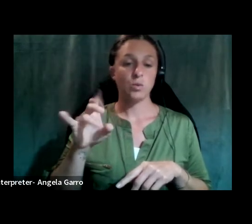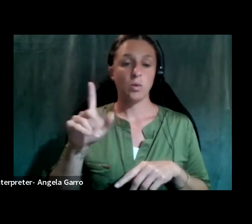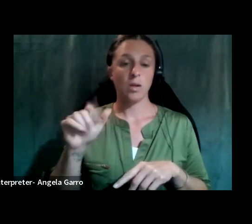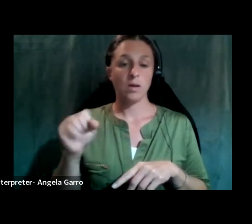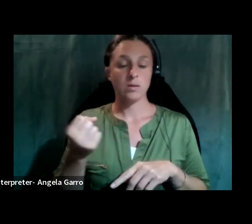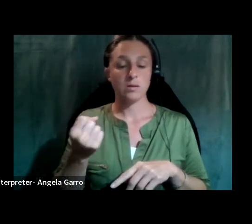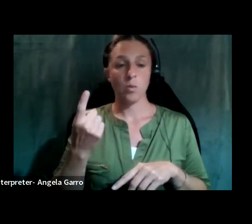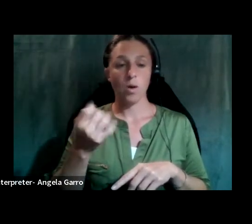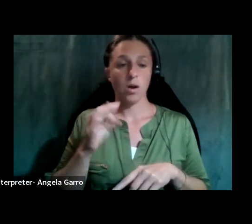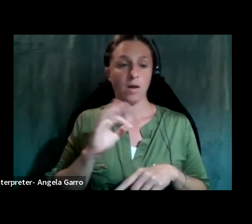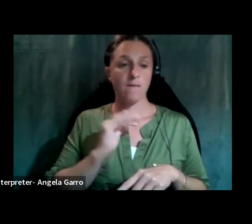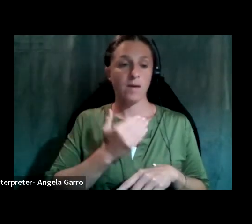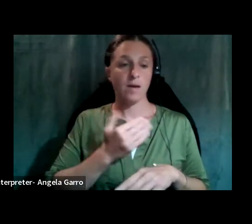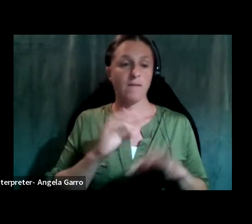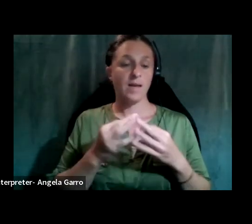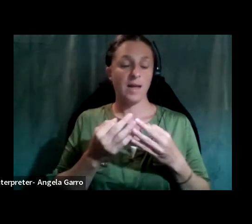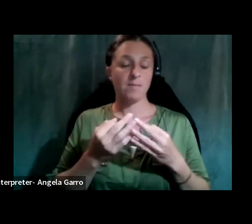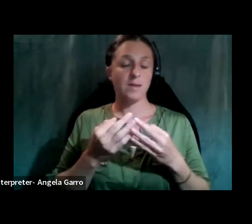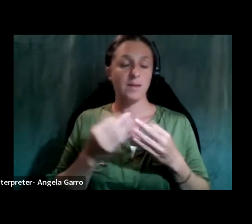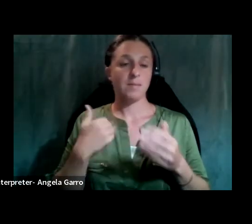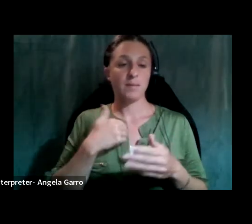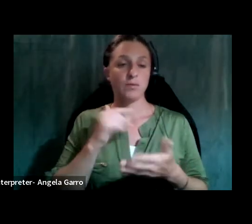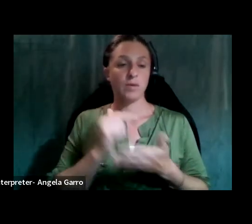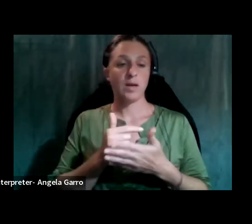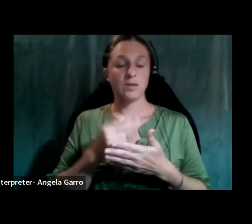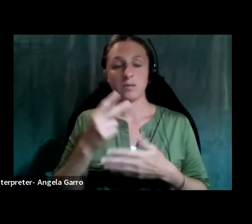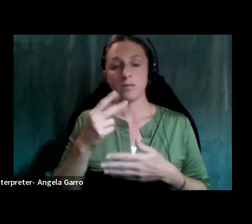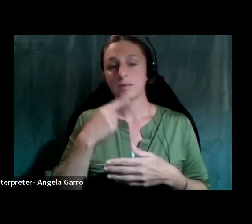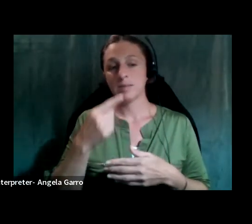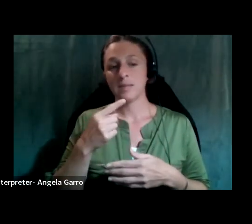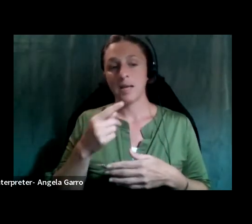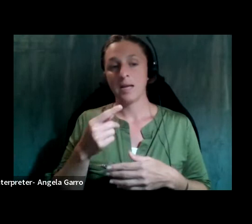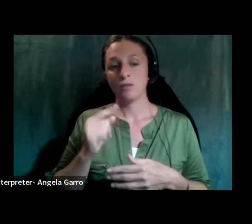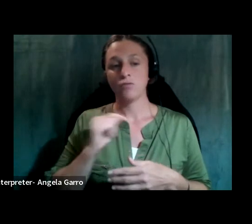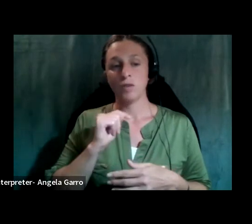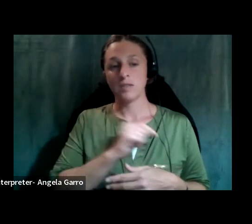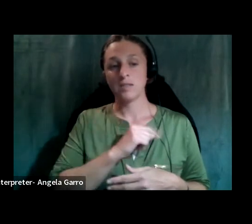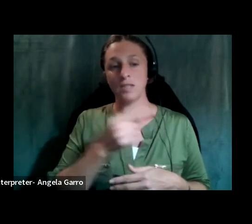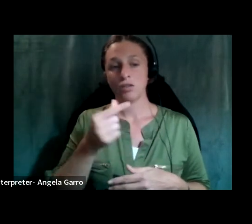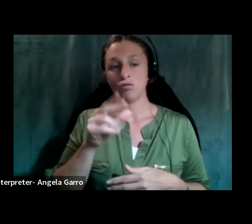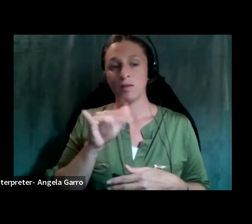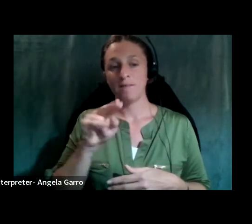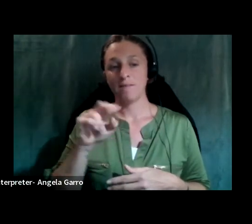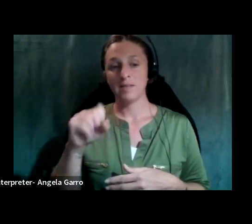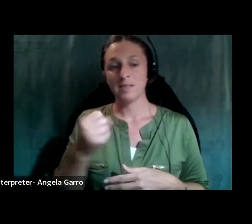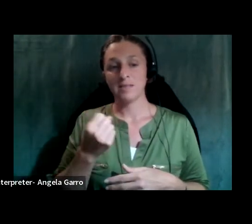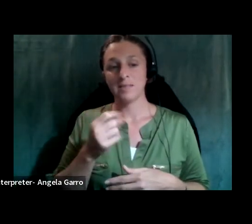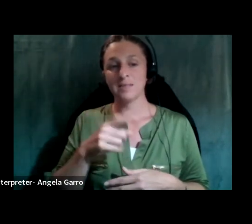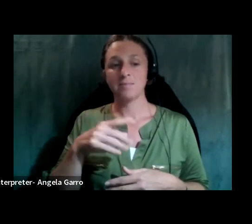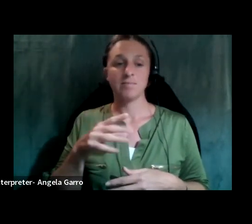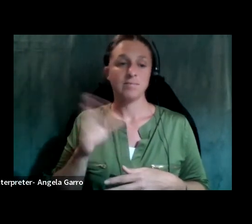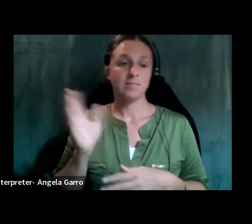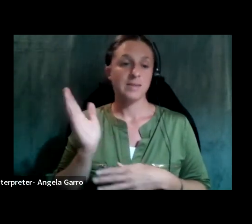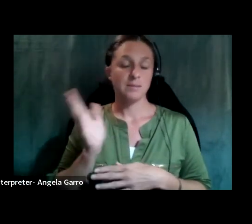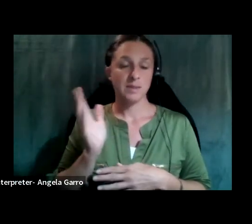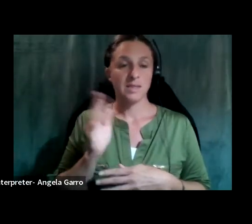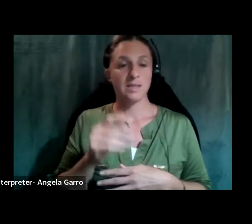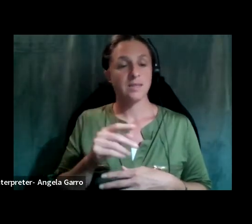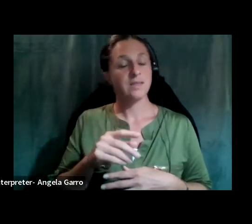members graduated, and I want to say that Trustee Griffin's speech was really nice. All right. And he cleans up very